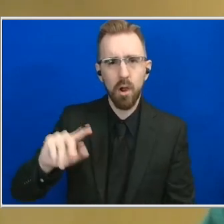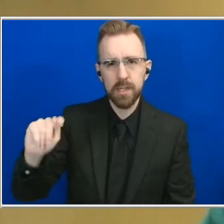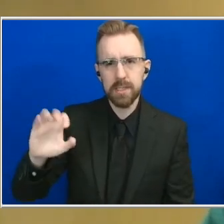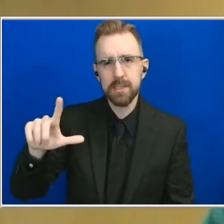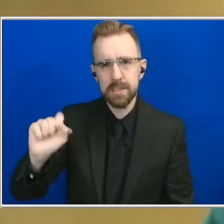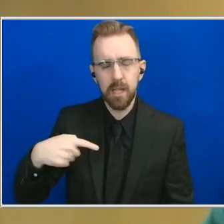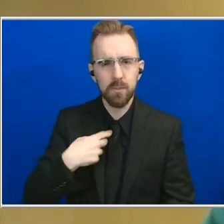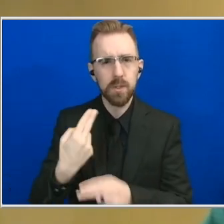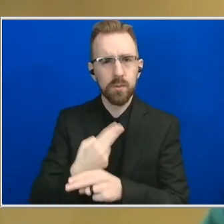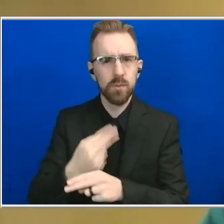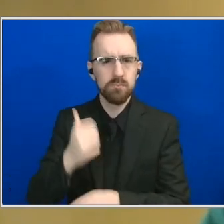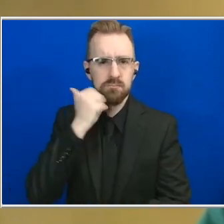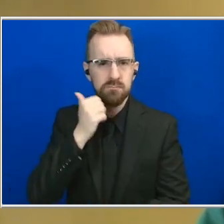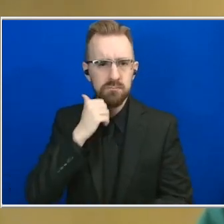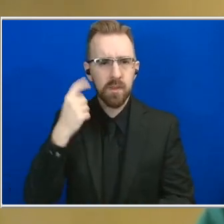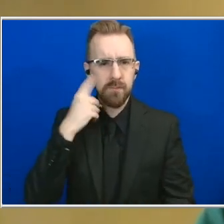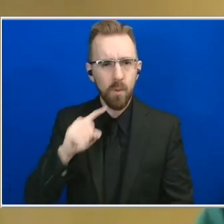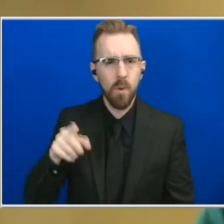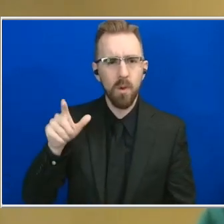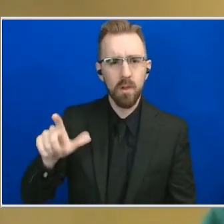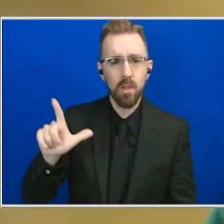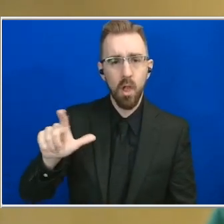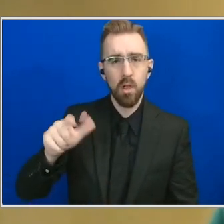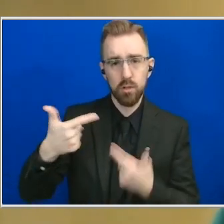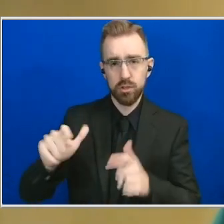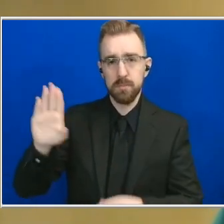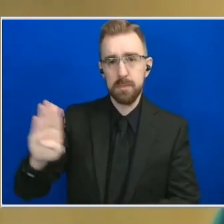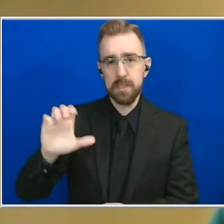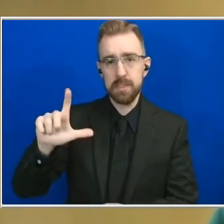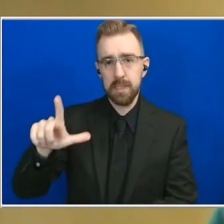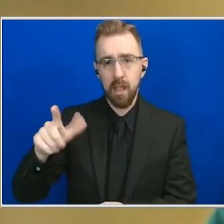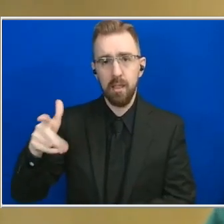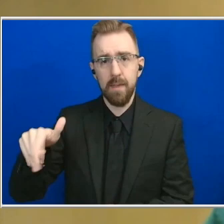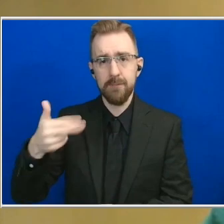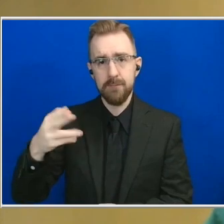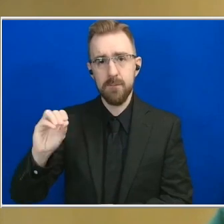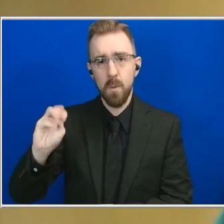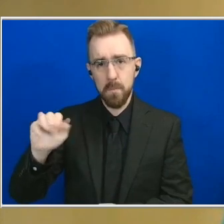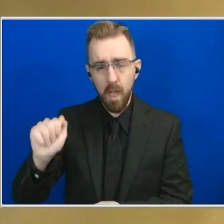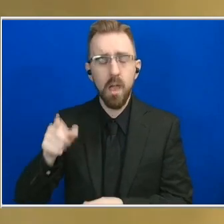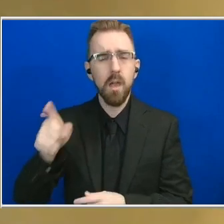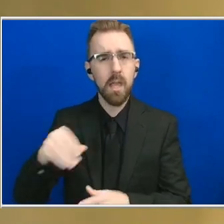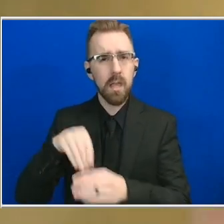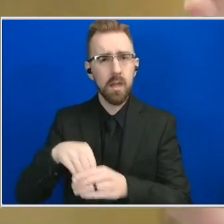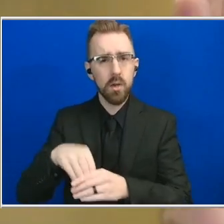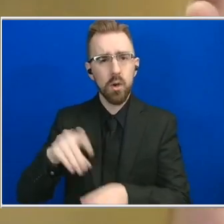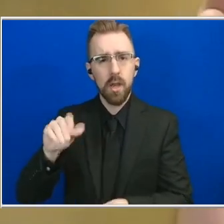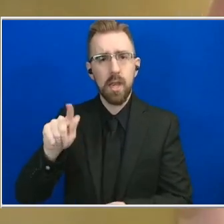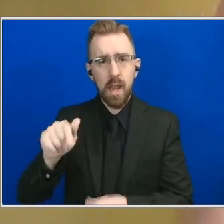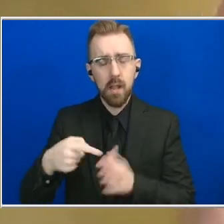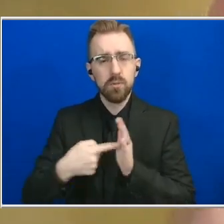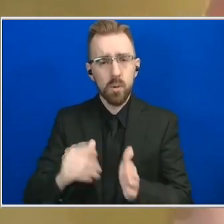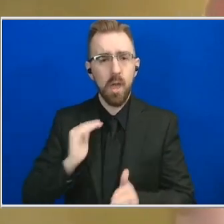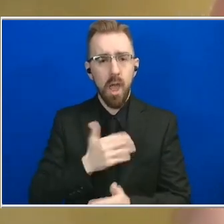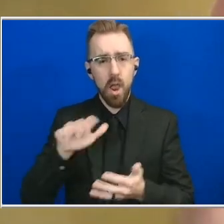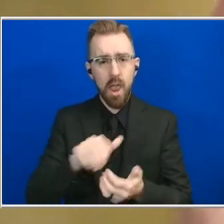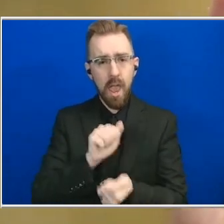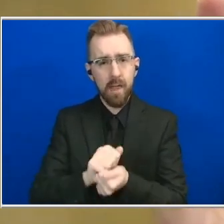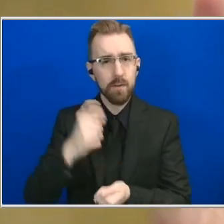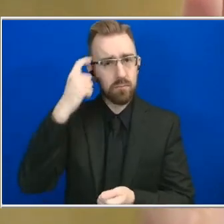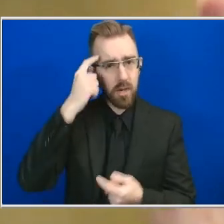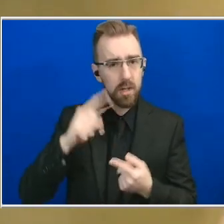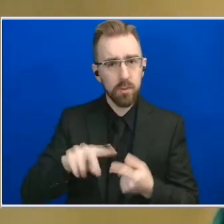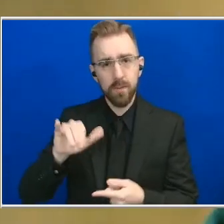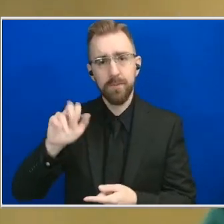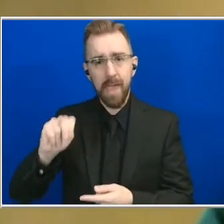refractory diffuse large B-cell lymphoma, and they've shown in their internal data that our average brain to vein time is 23 days